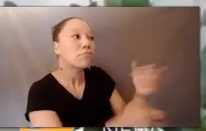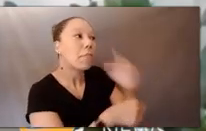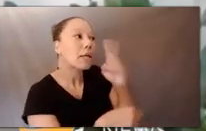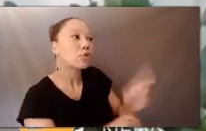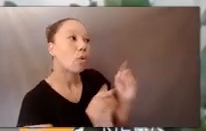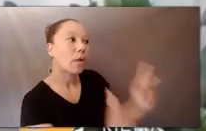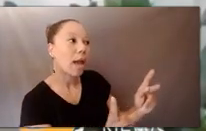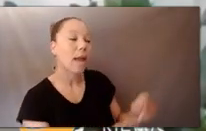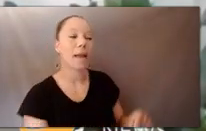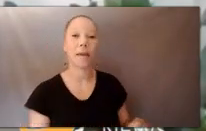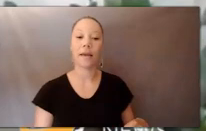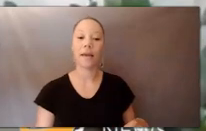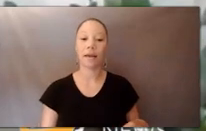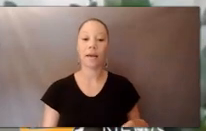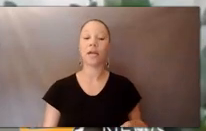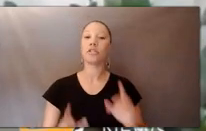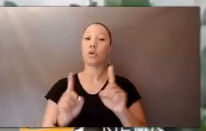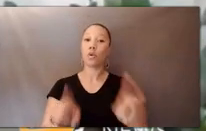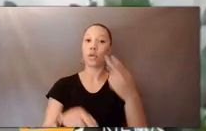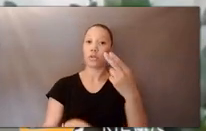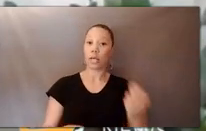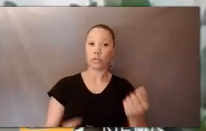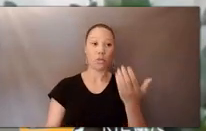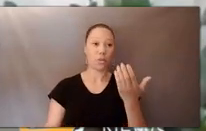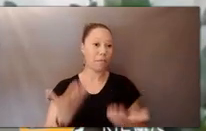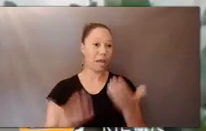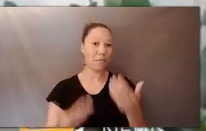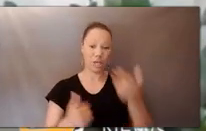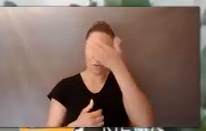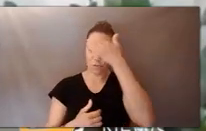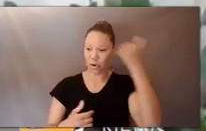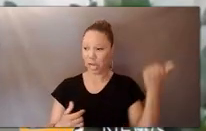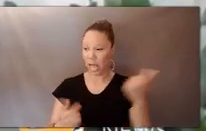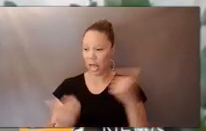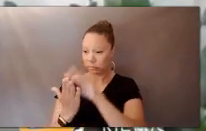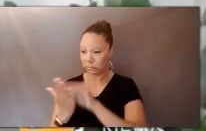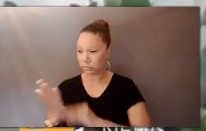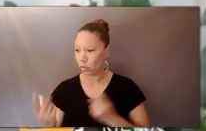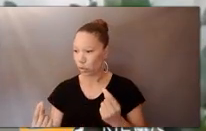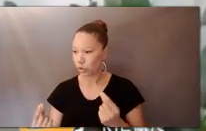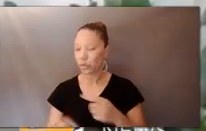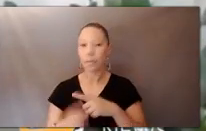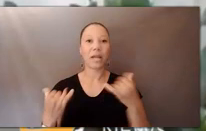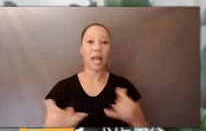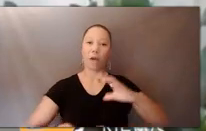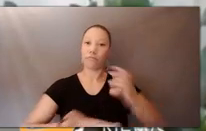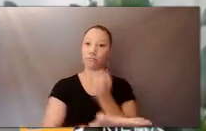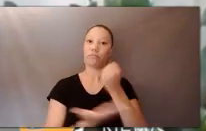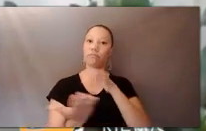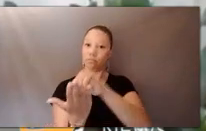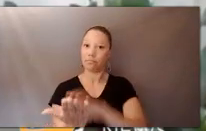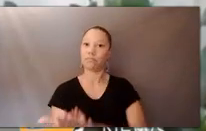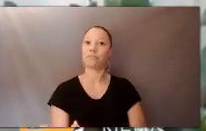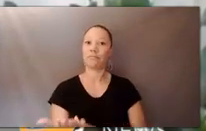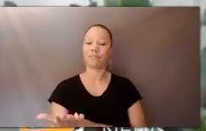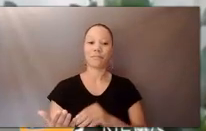just as we're talking about growing that high school, recognizing what you may have forgotten, you have lots of time to think about it. you've done and add that to your list in